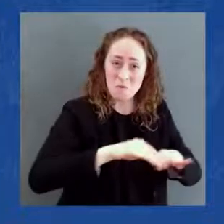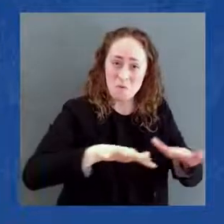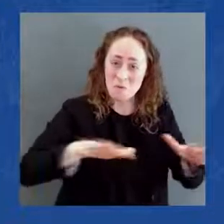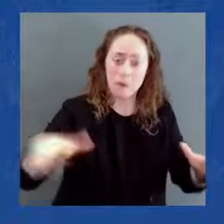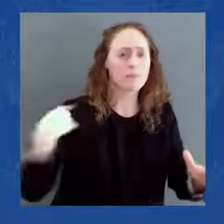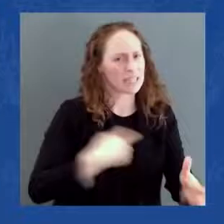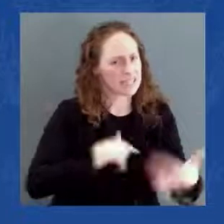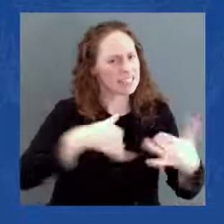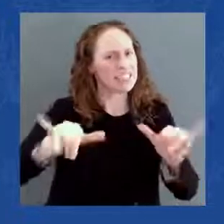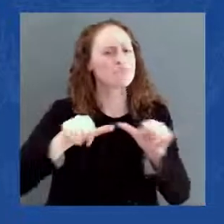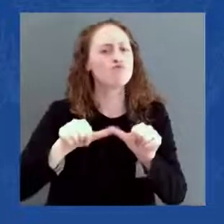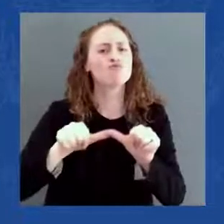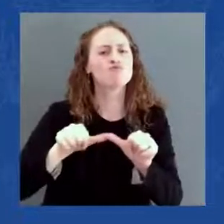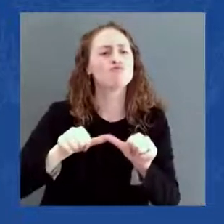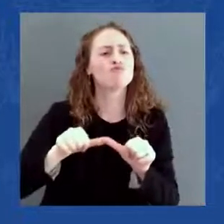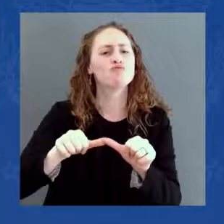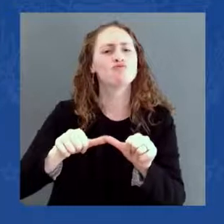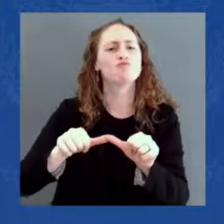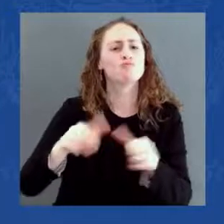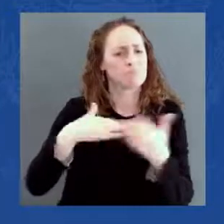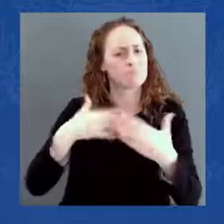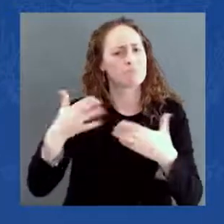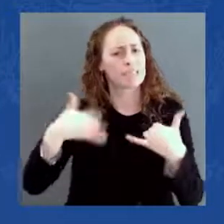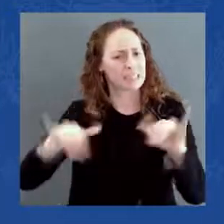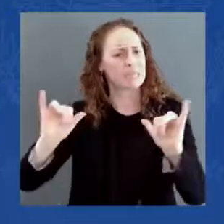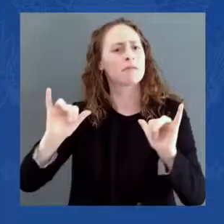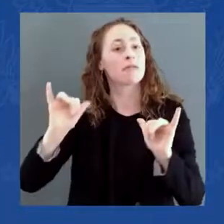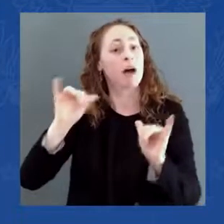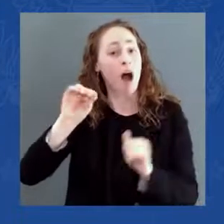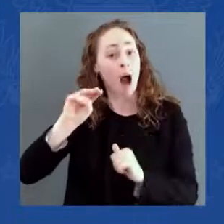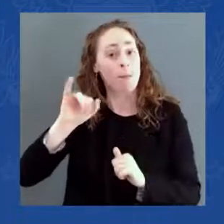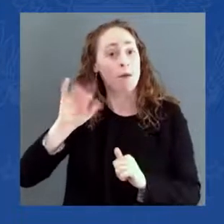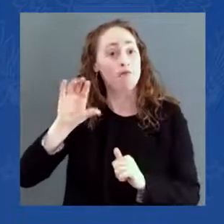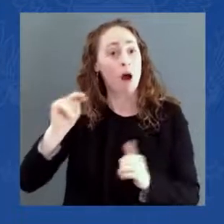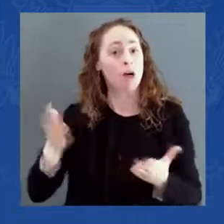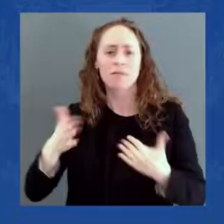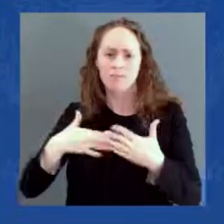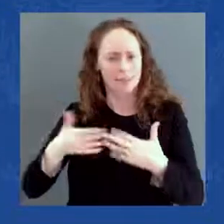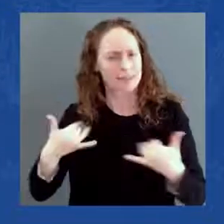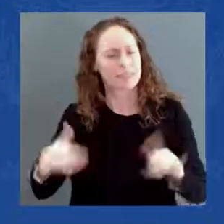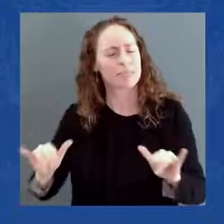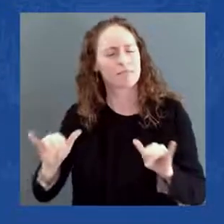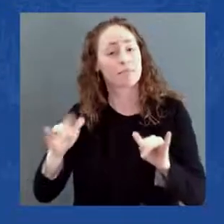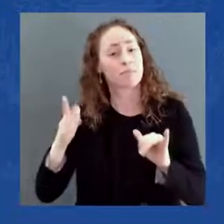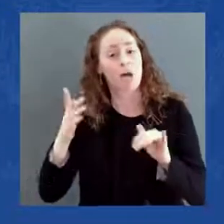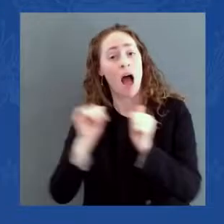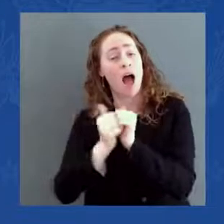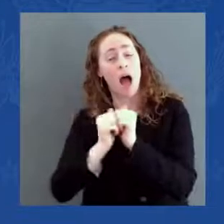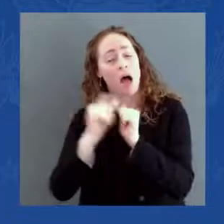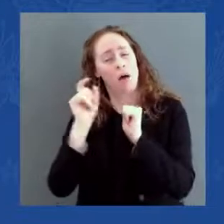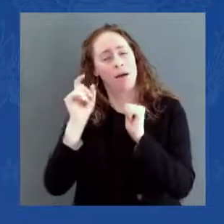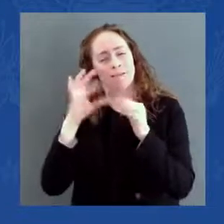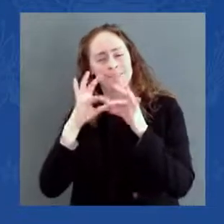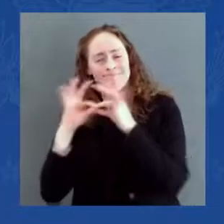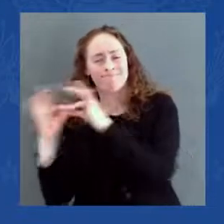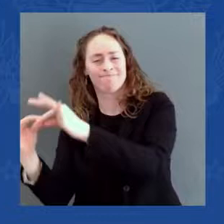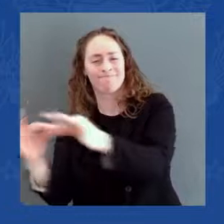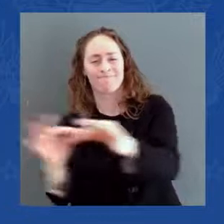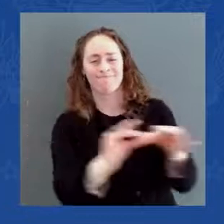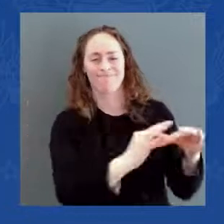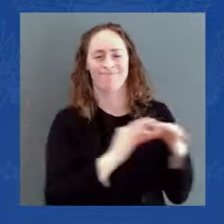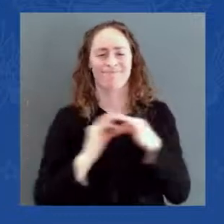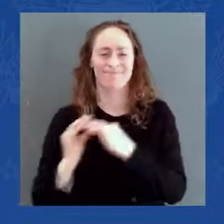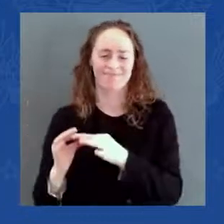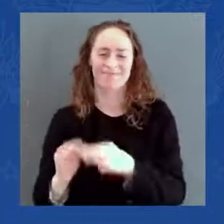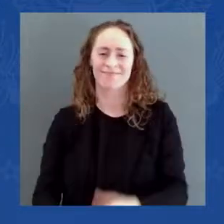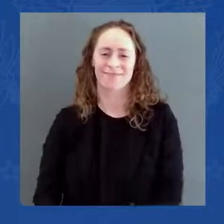and doing it together as the United States of America. Let me close again by saying God